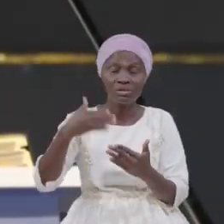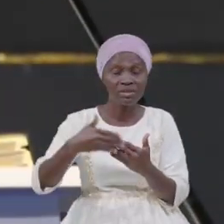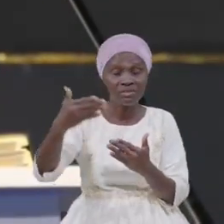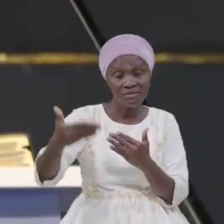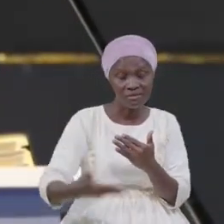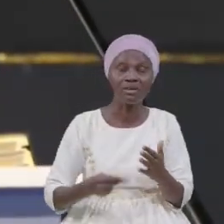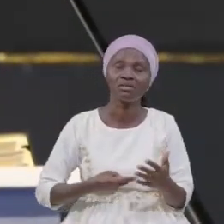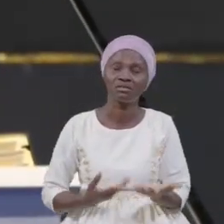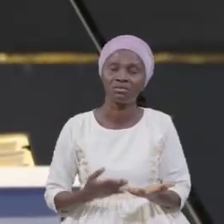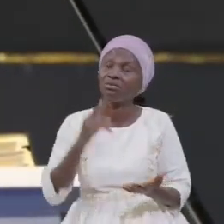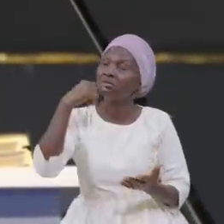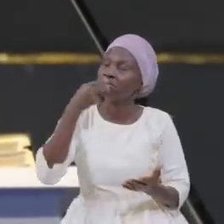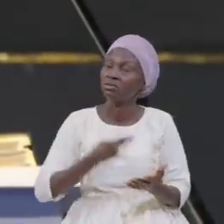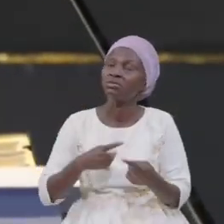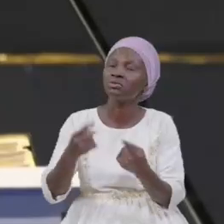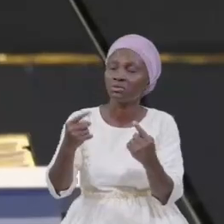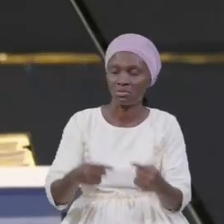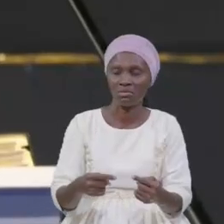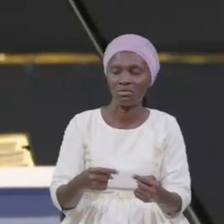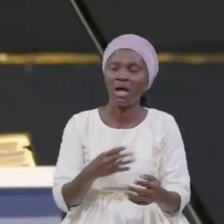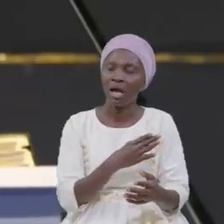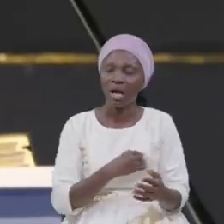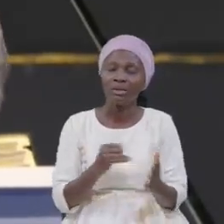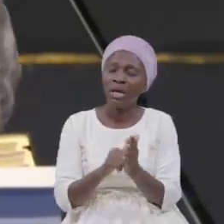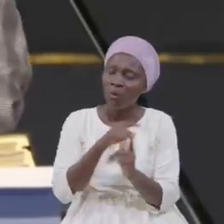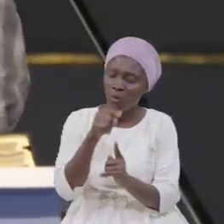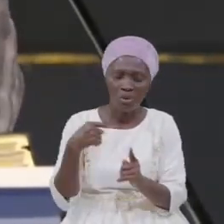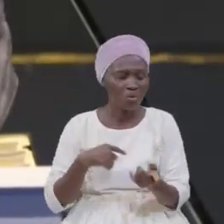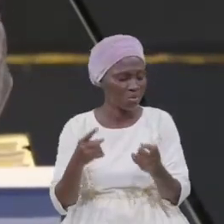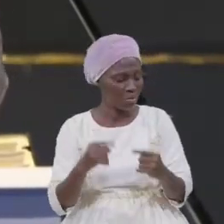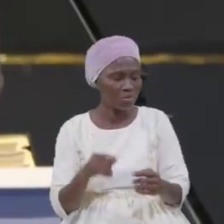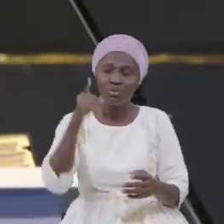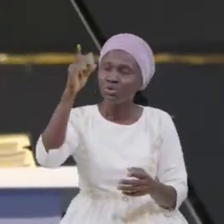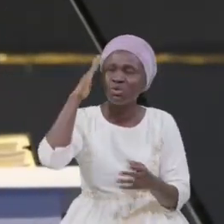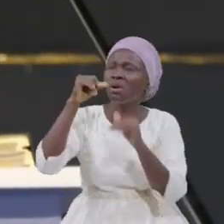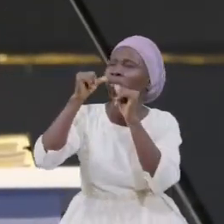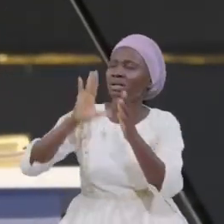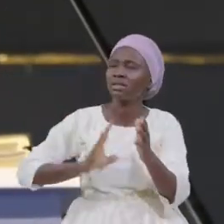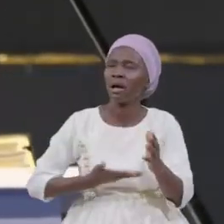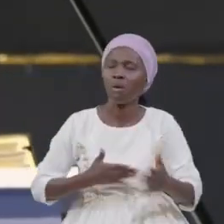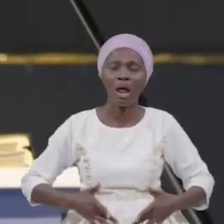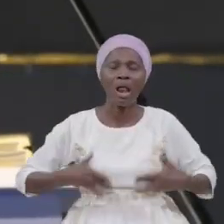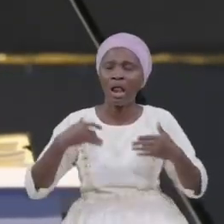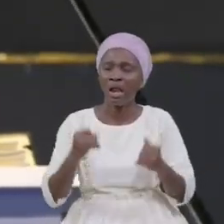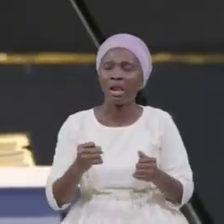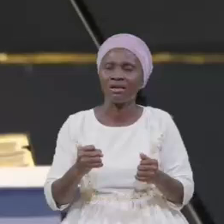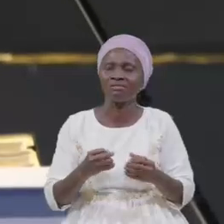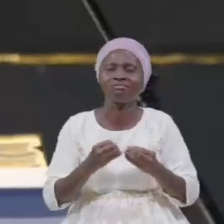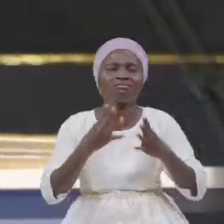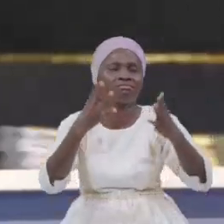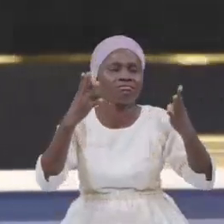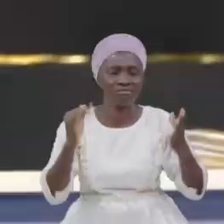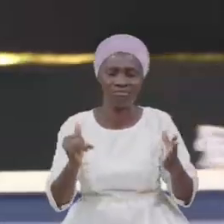us to come. And that when we come, you will bless our lives tremendously. And we